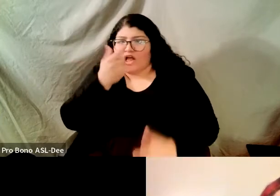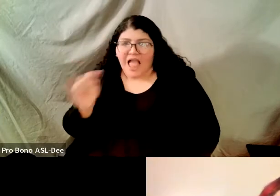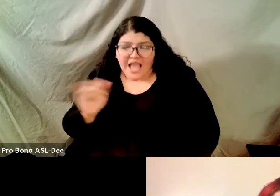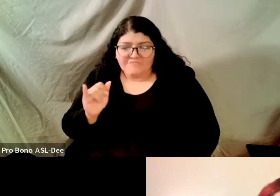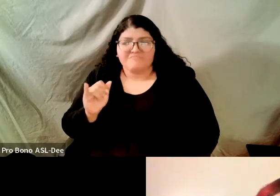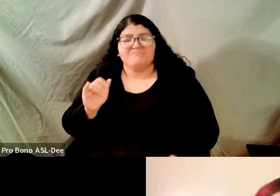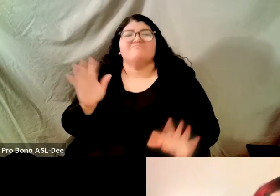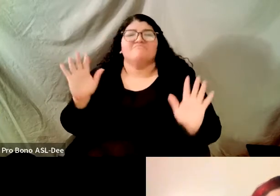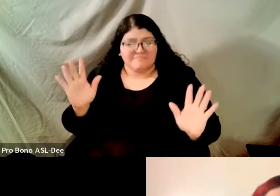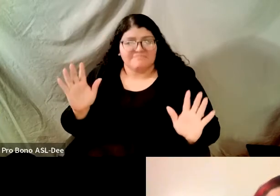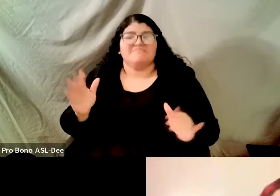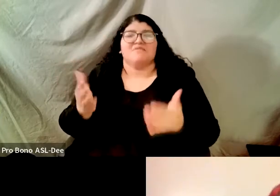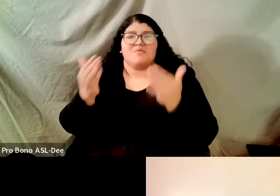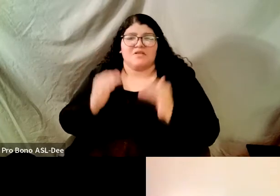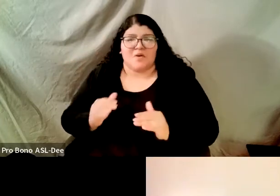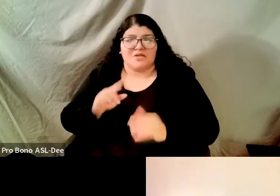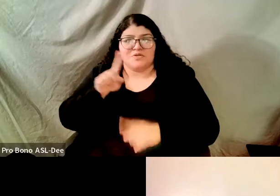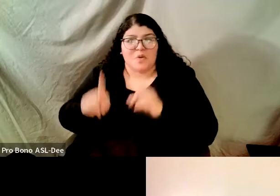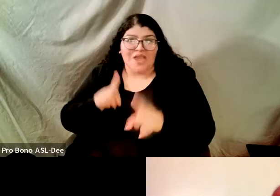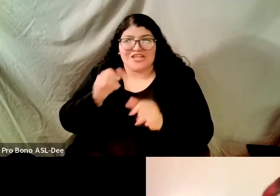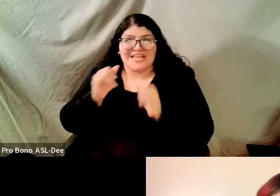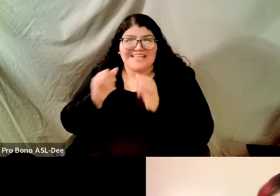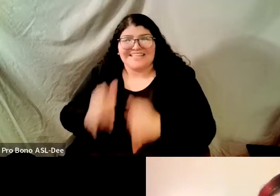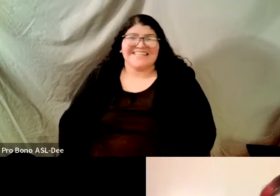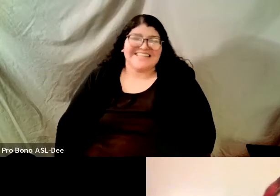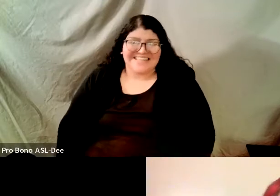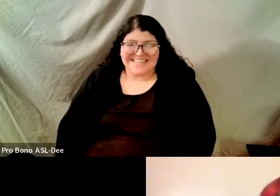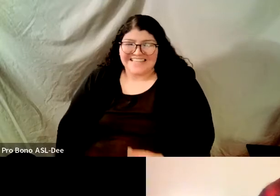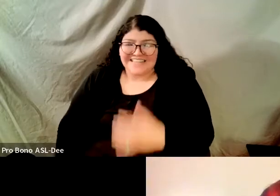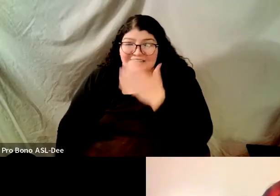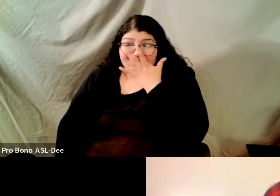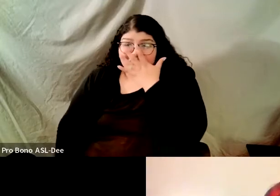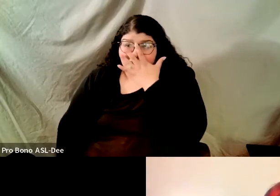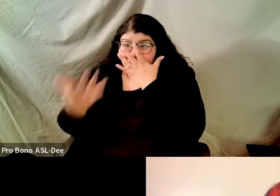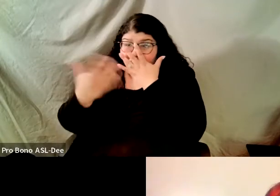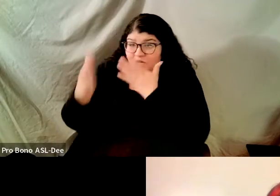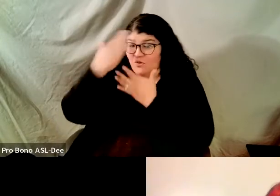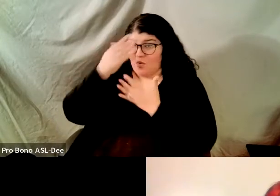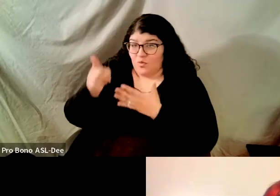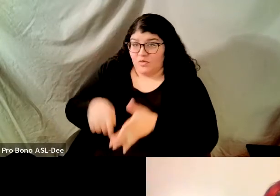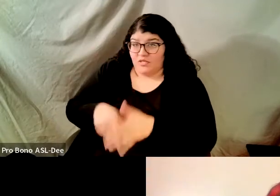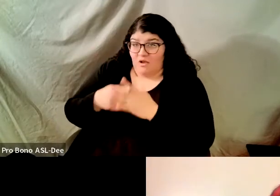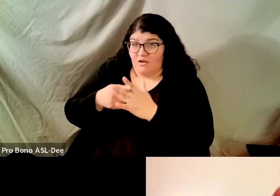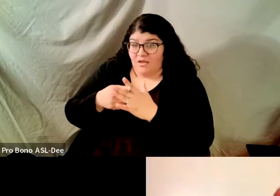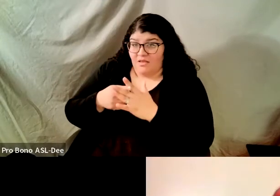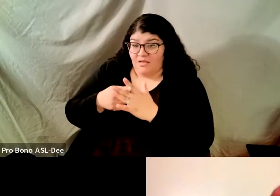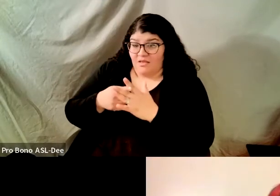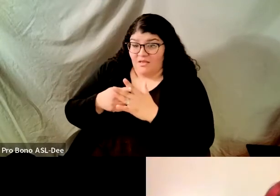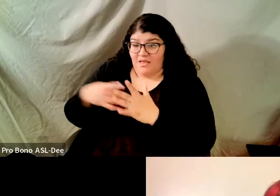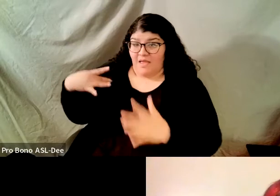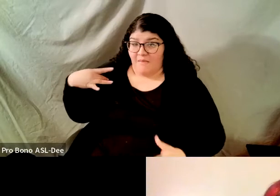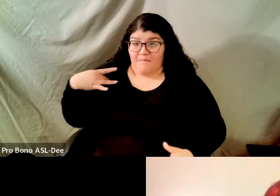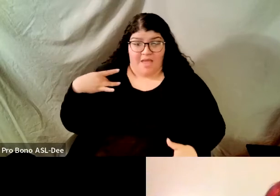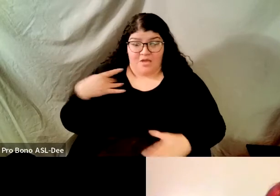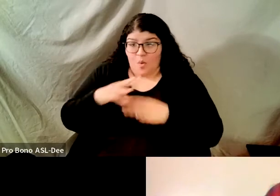jump into the questions. So we know that you started in the pageant world. You know, you were Miss